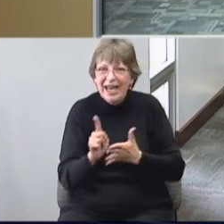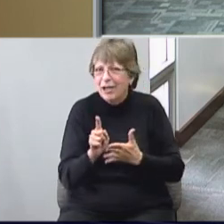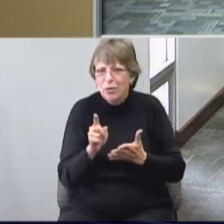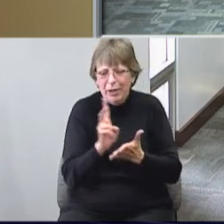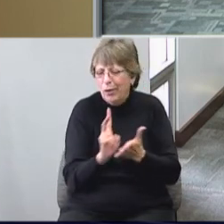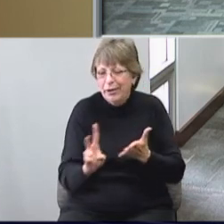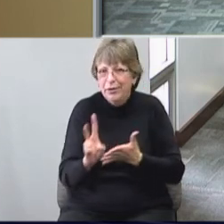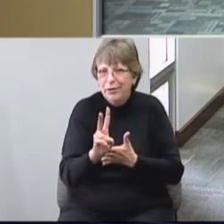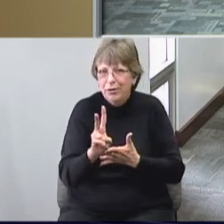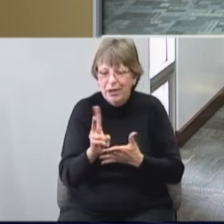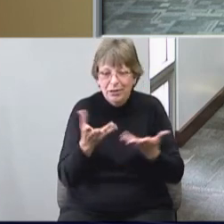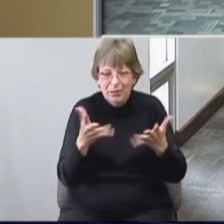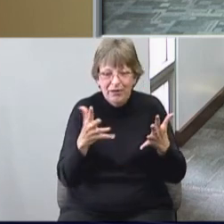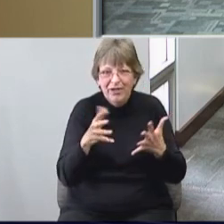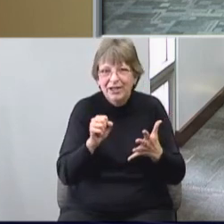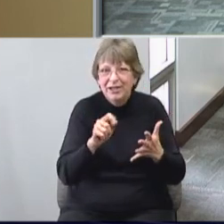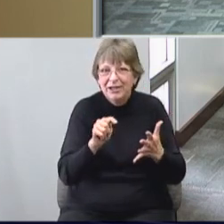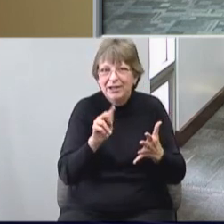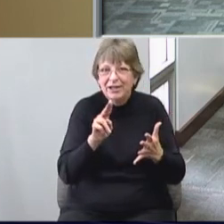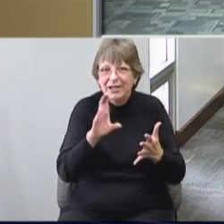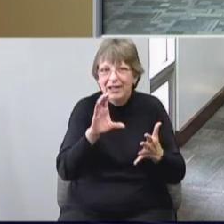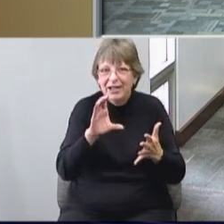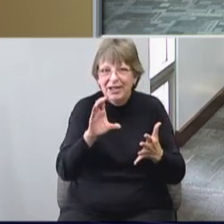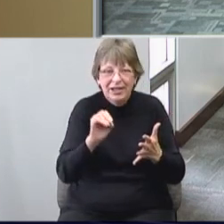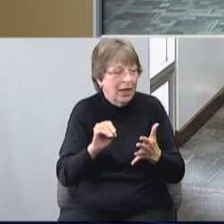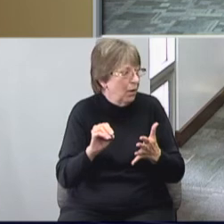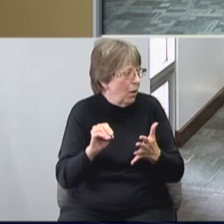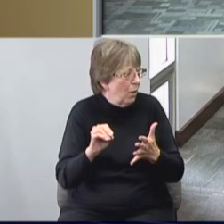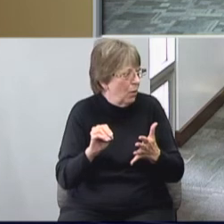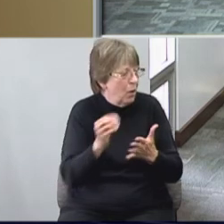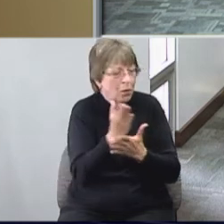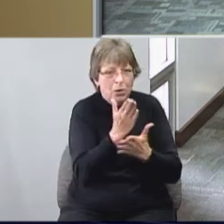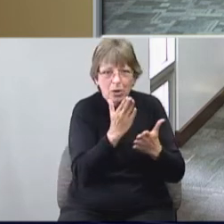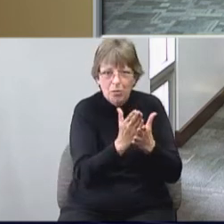later, we'll finish our stucco to the present rooms that we have completed,